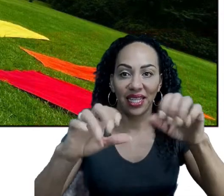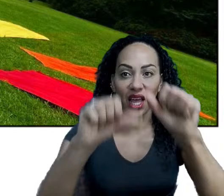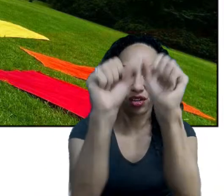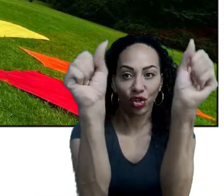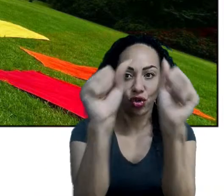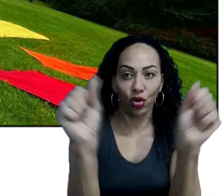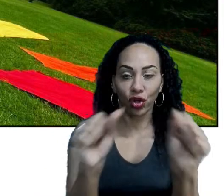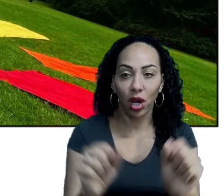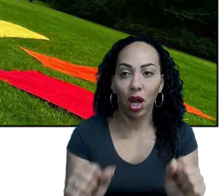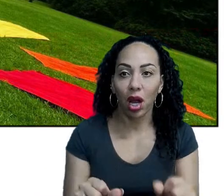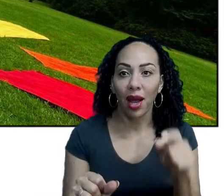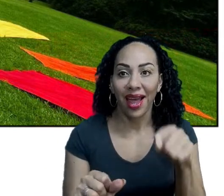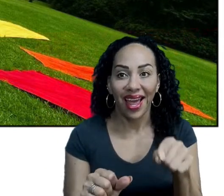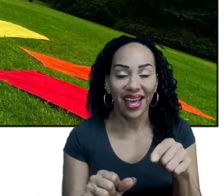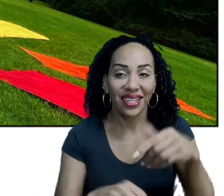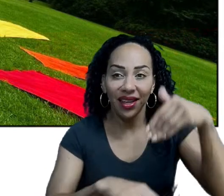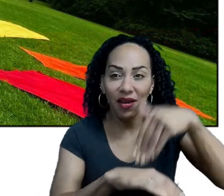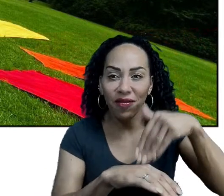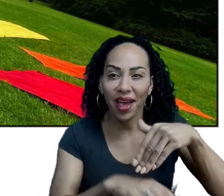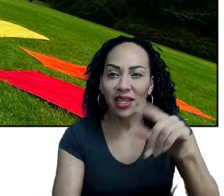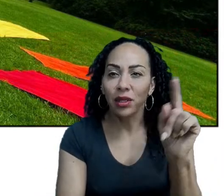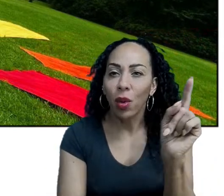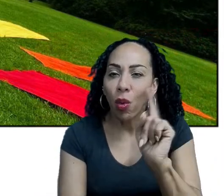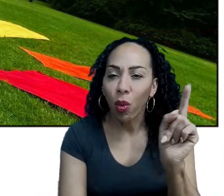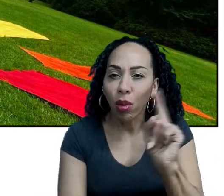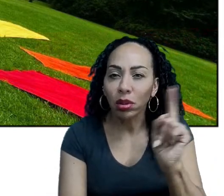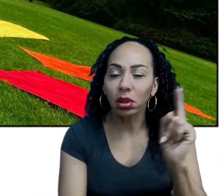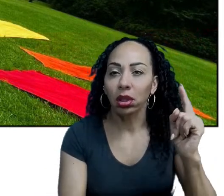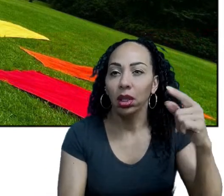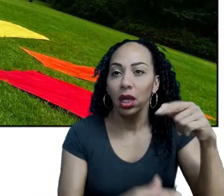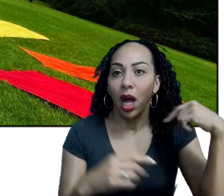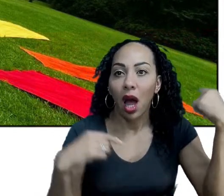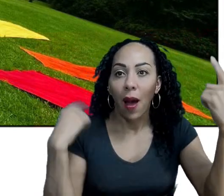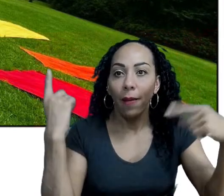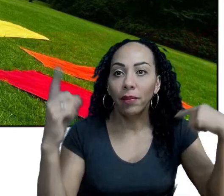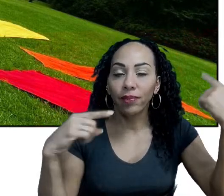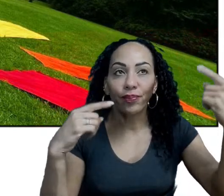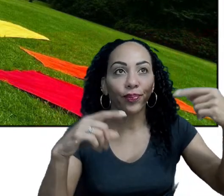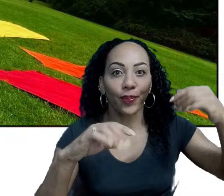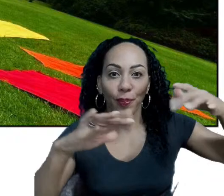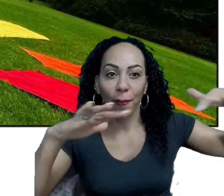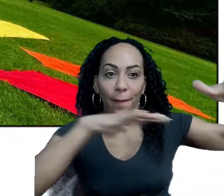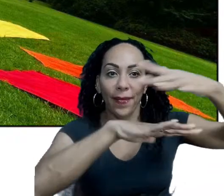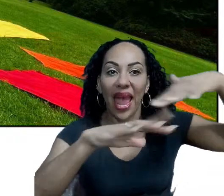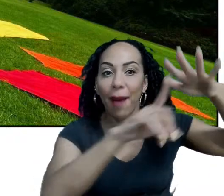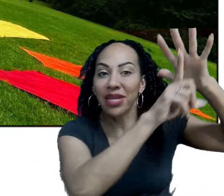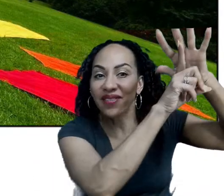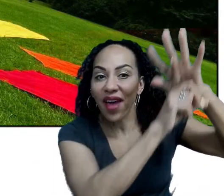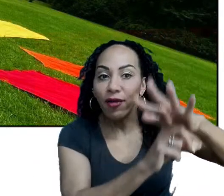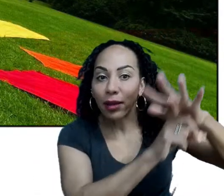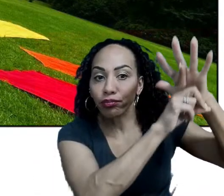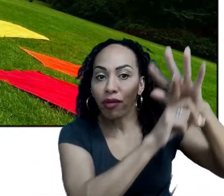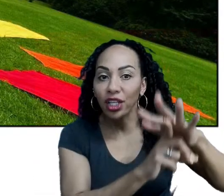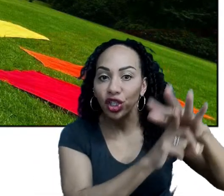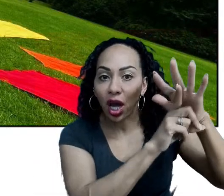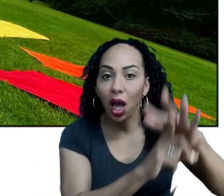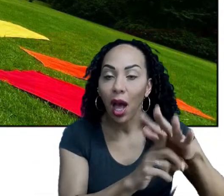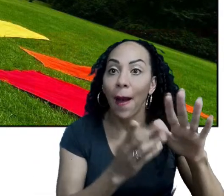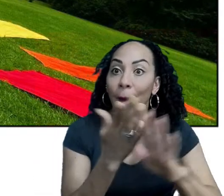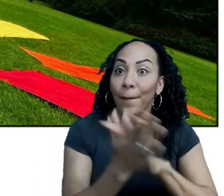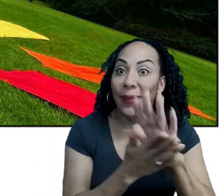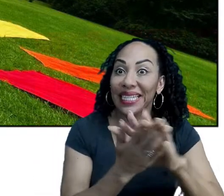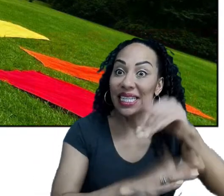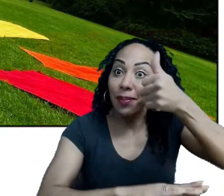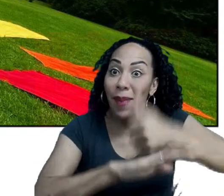atmospheric pressure, to moisture, to temperature, and it changes a composition, an ongoing rolling composition based on the weather. And so